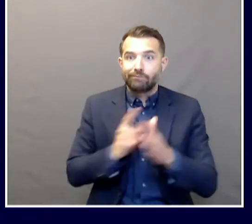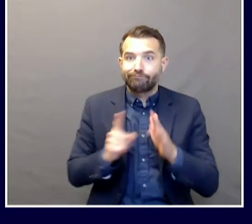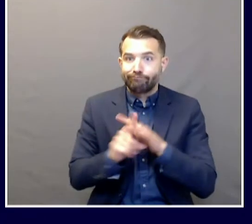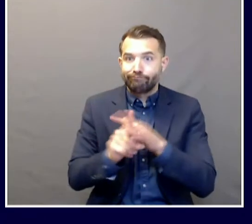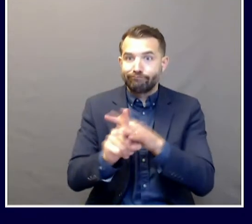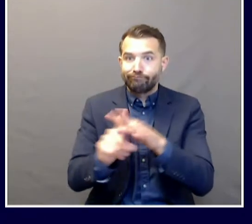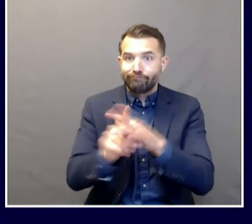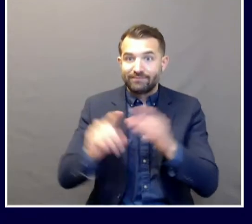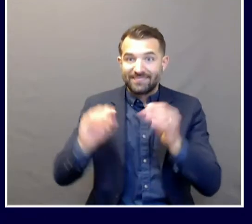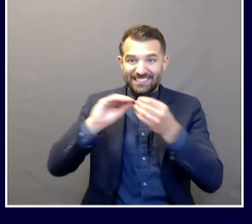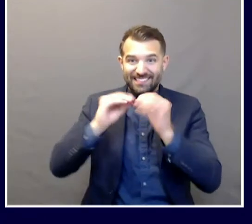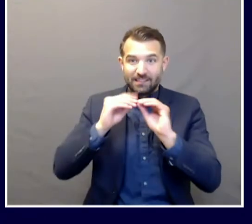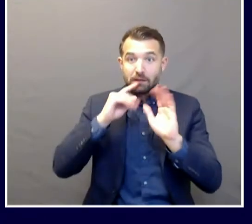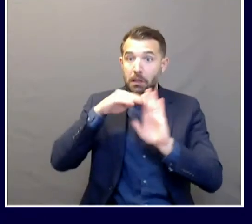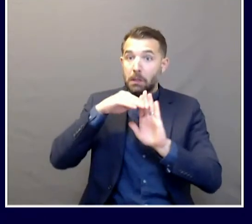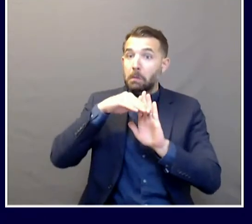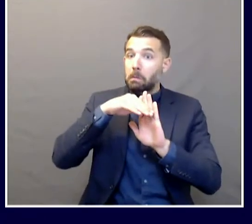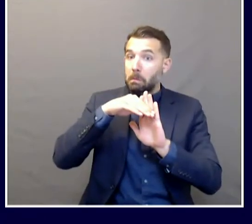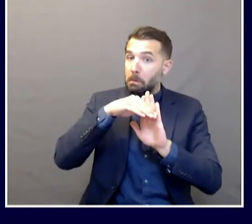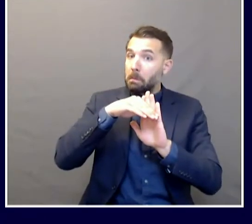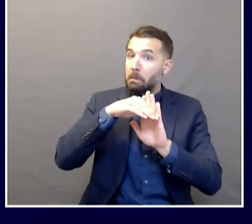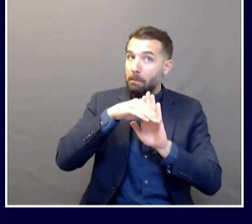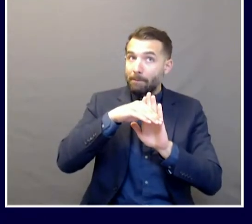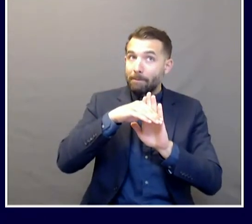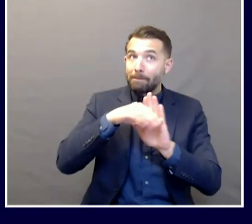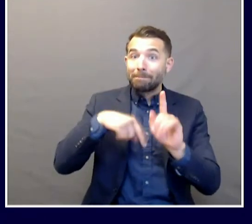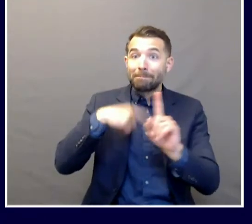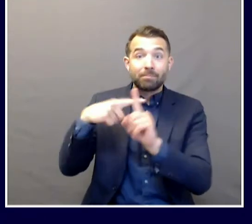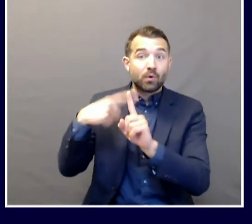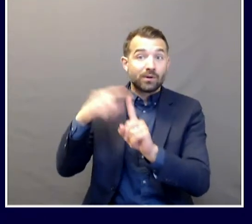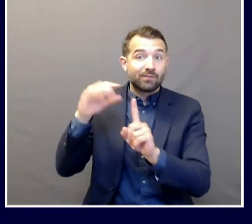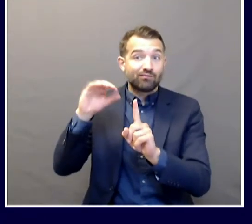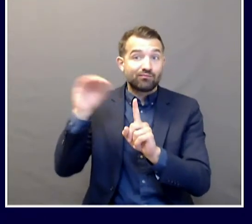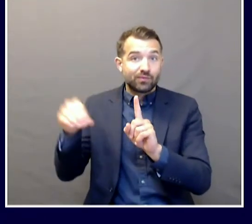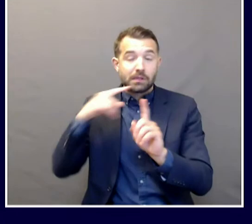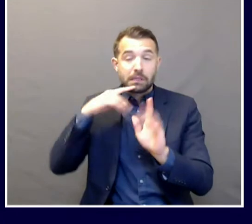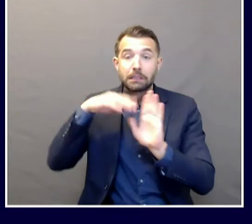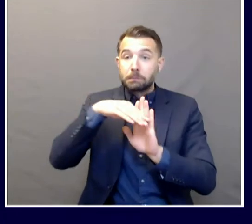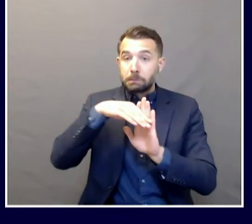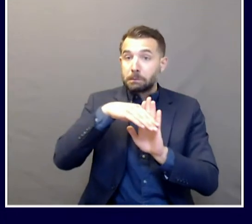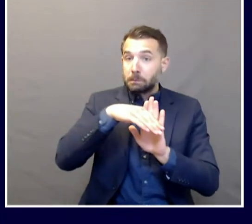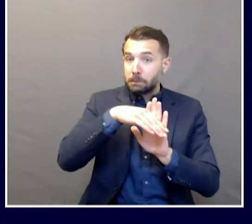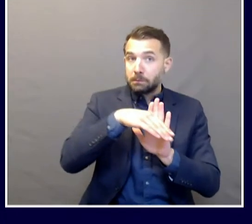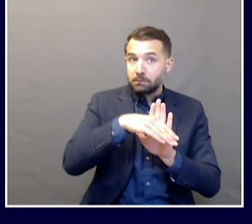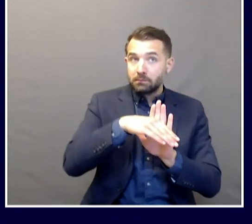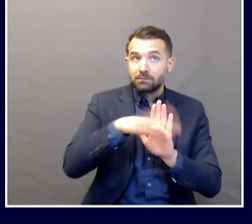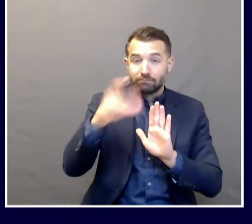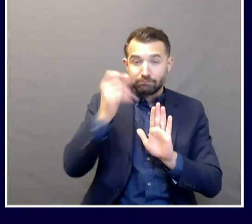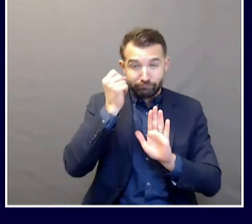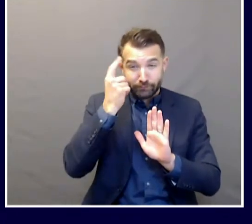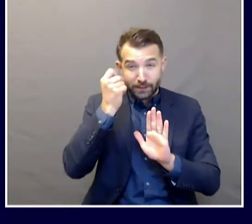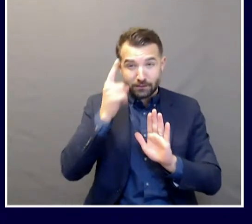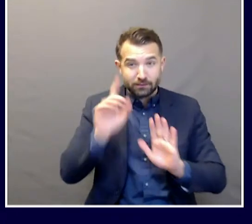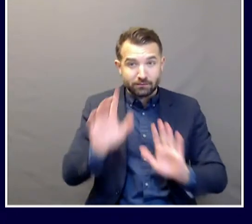come down, but we're not out of it yet. Hospitalizations are still high. That number has